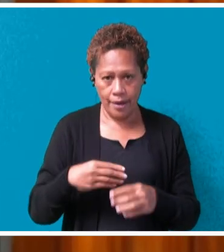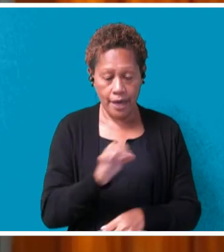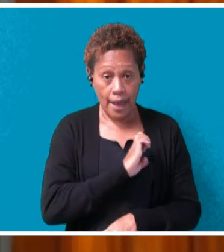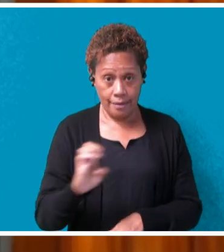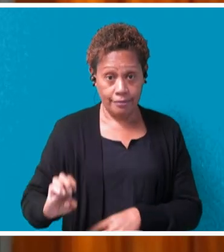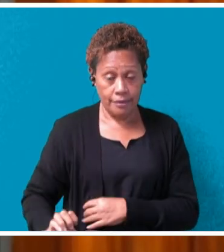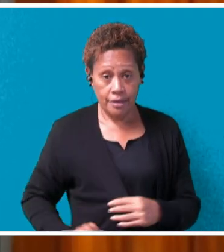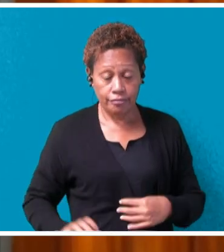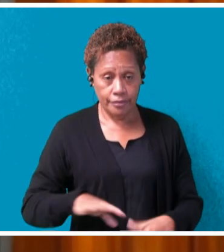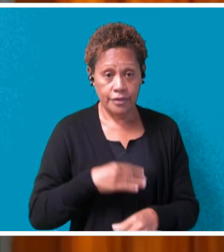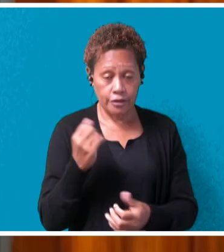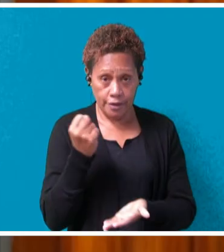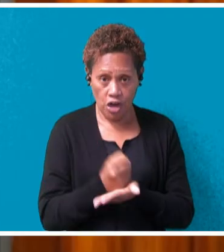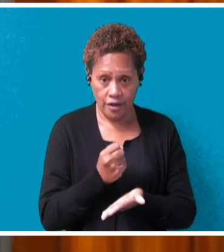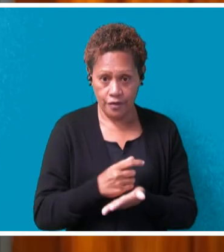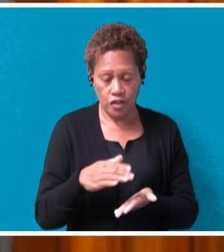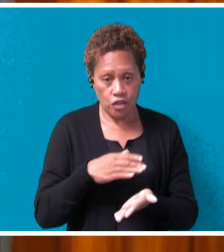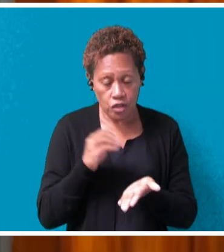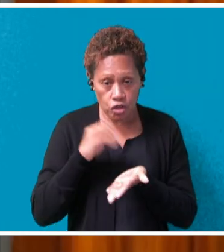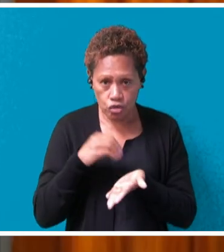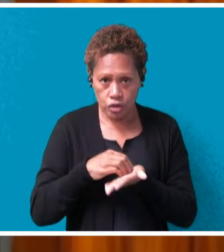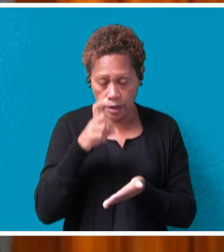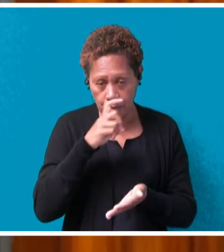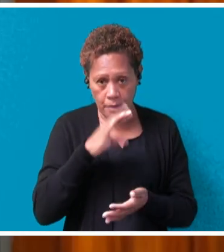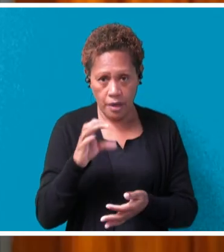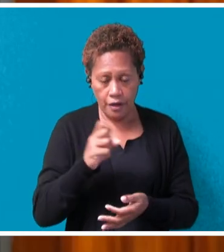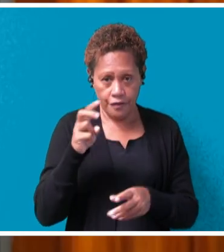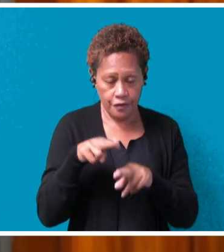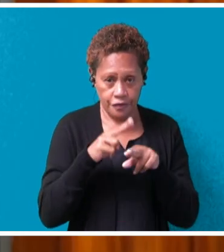and reaffirm my commitment to serve the people of Fiji